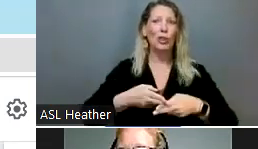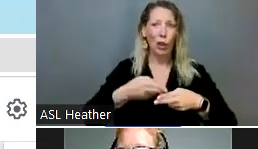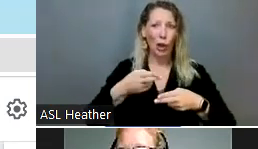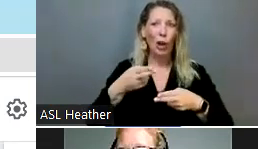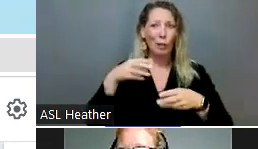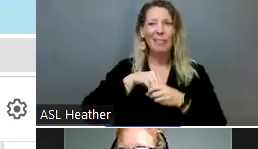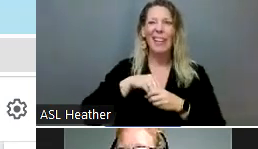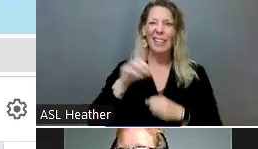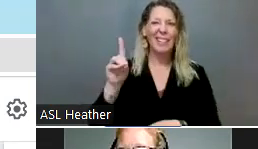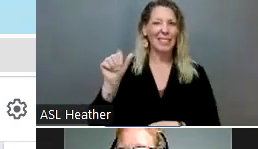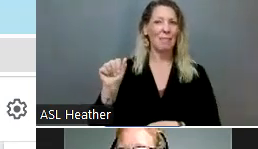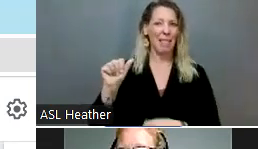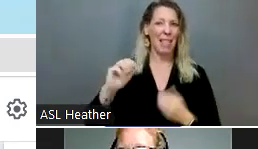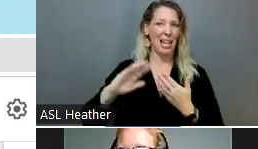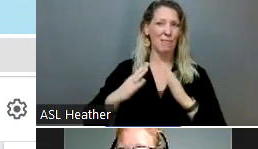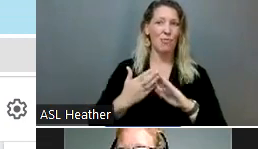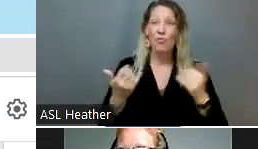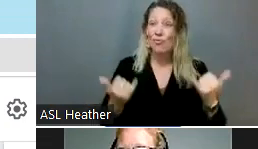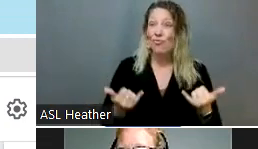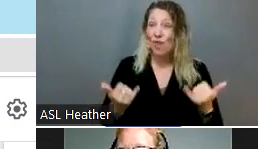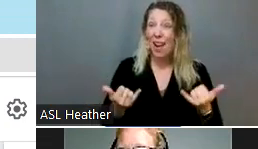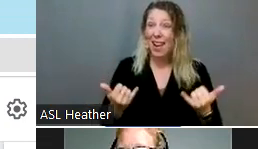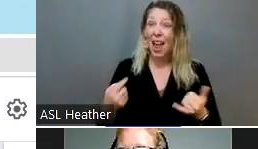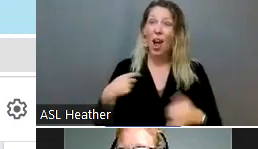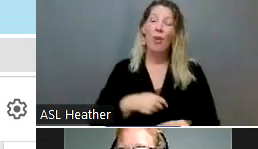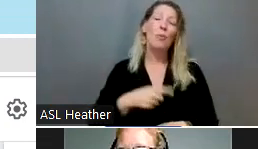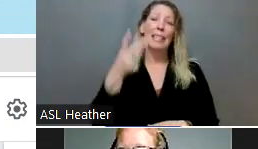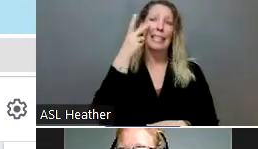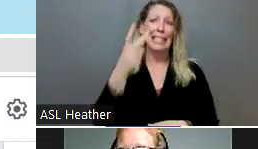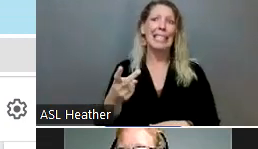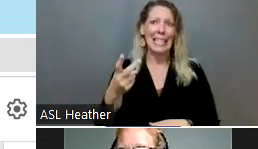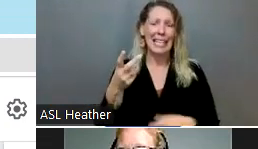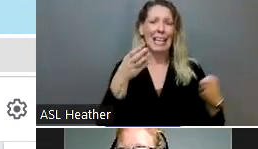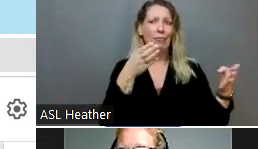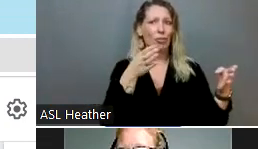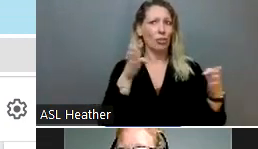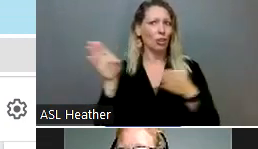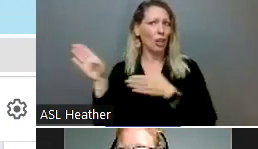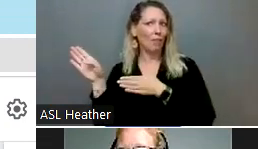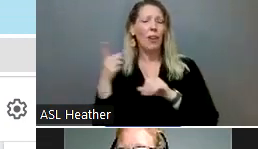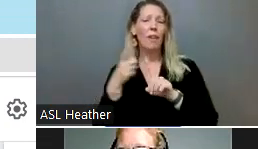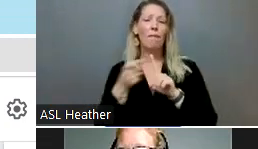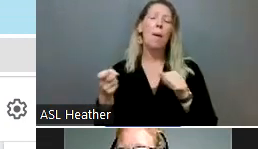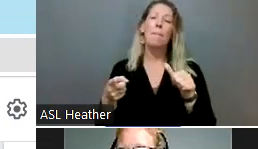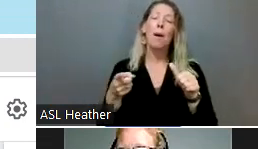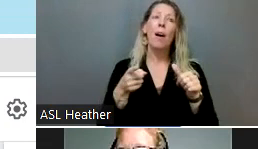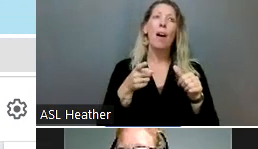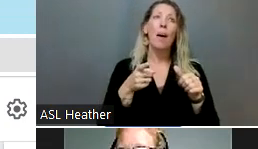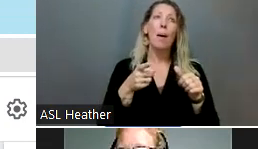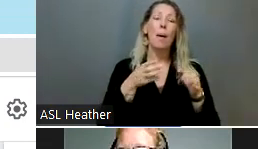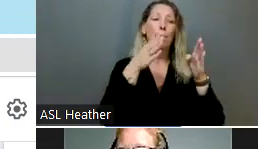the disability community. Right now, we're kind of seeing a shift away from person-first language towards